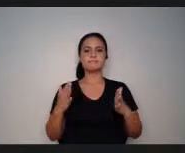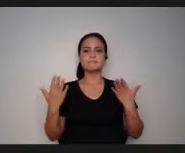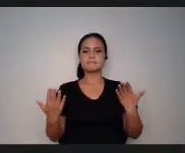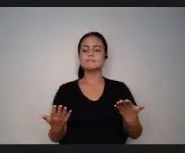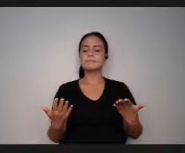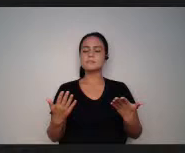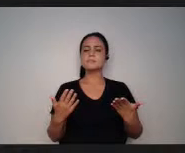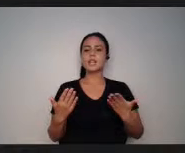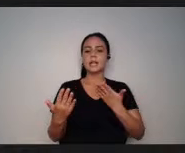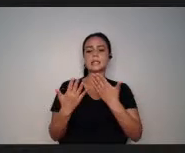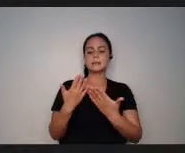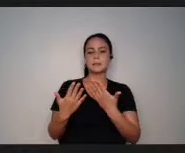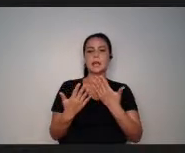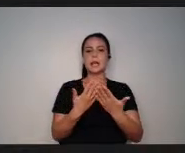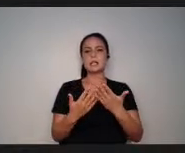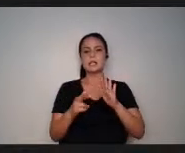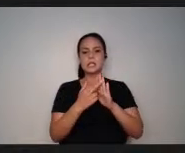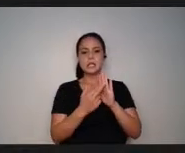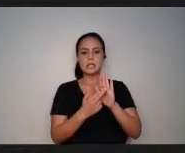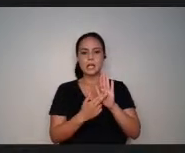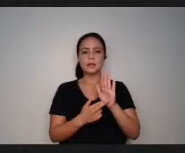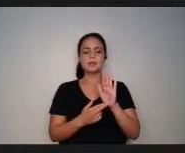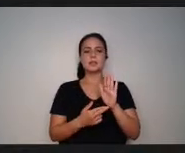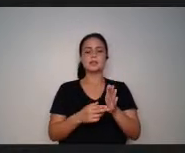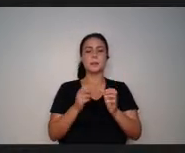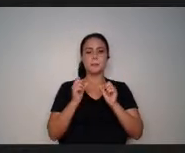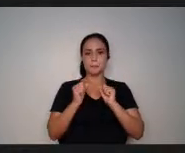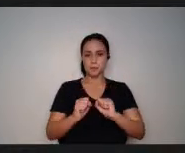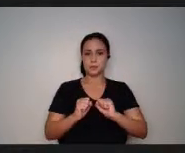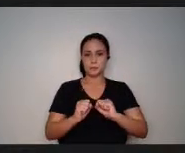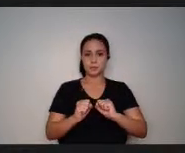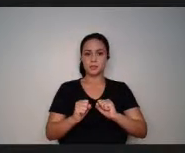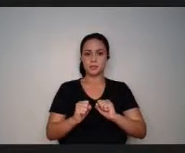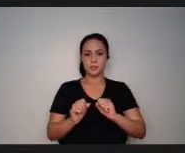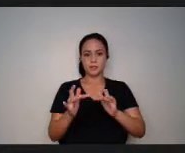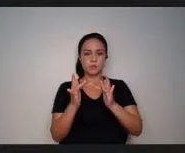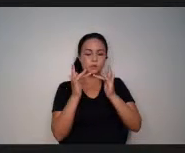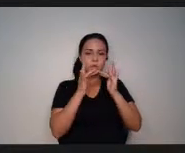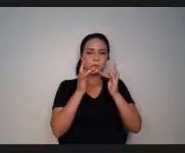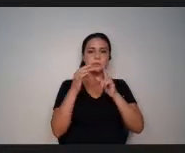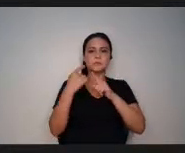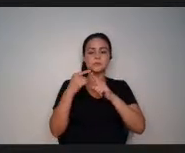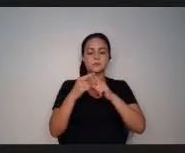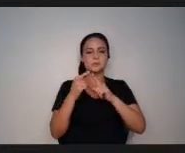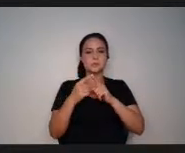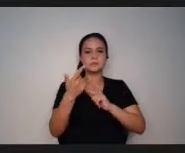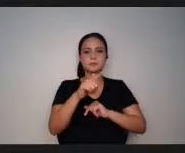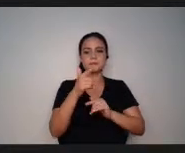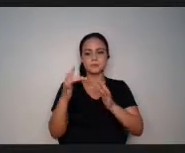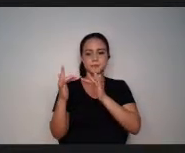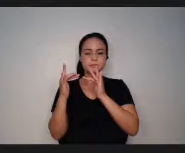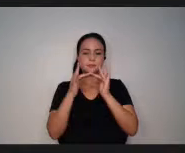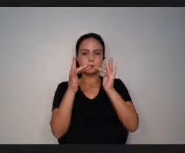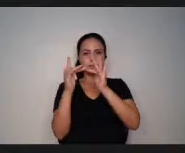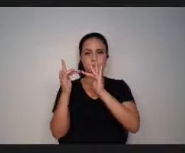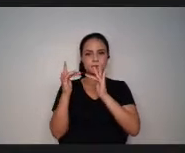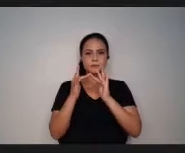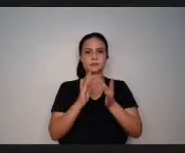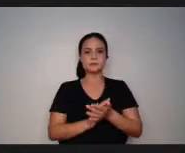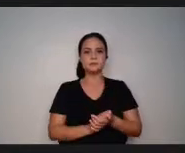and find out why he was fired. So this transparency in the rules is very important. The possibility